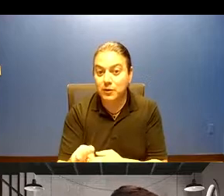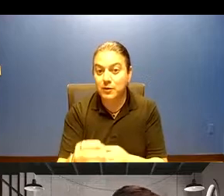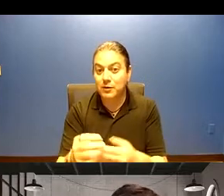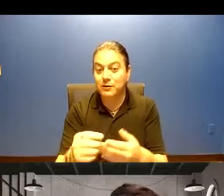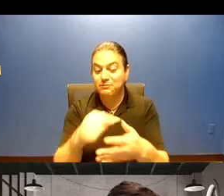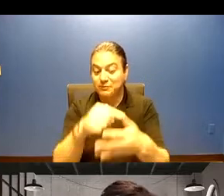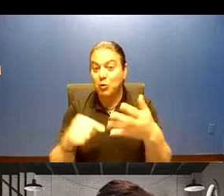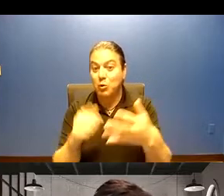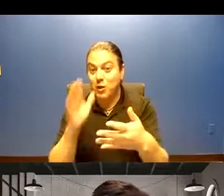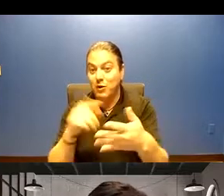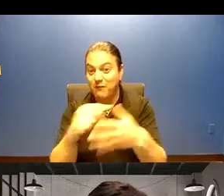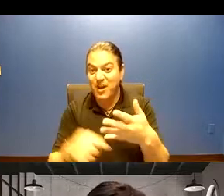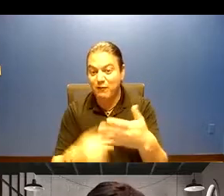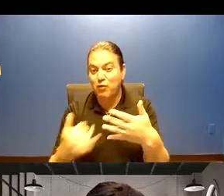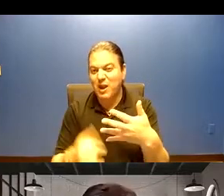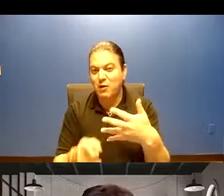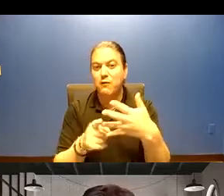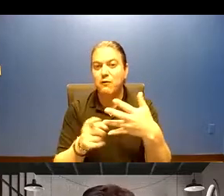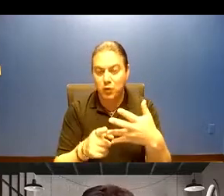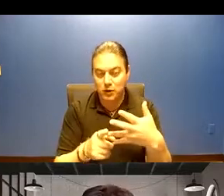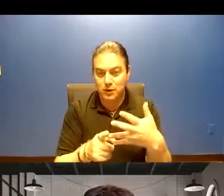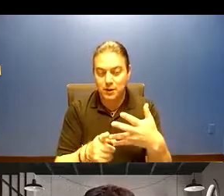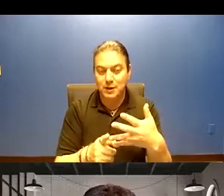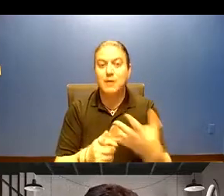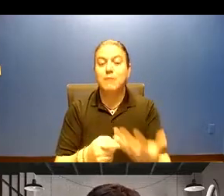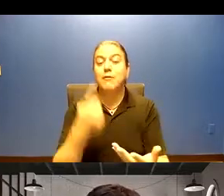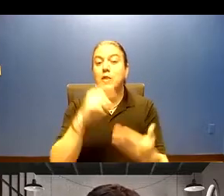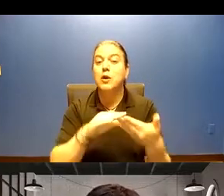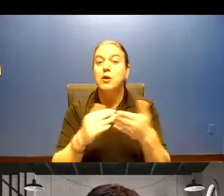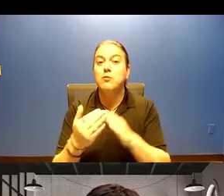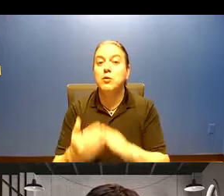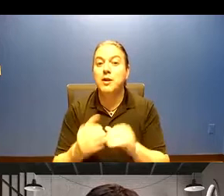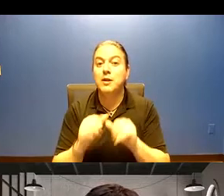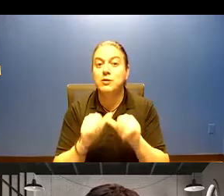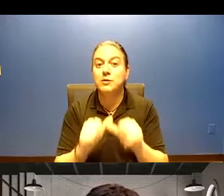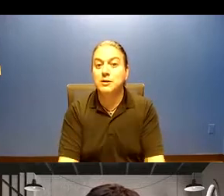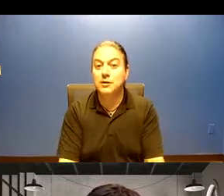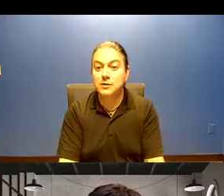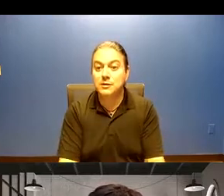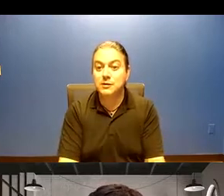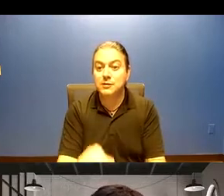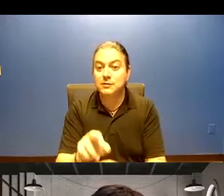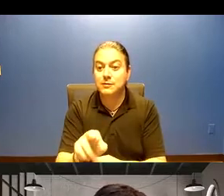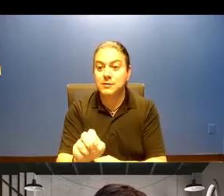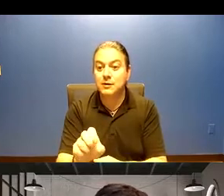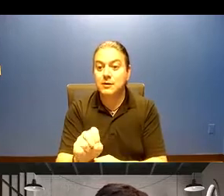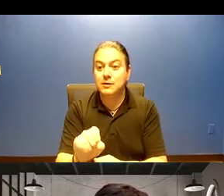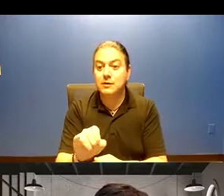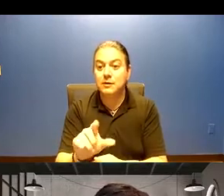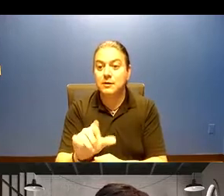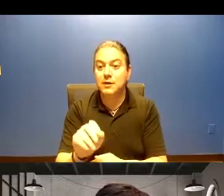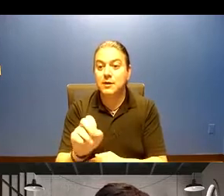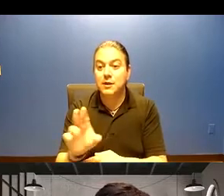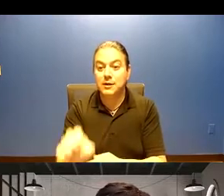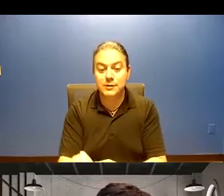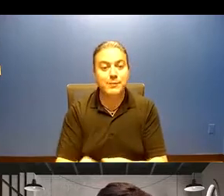around cultivating community resilience, housing, and the disability lived experience. We do hope you will save the date